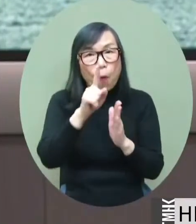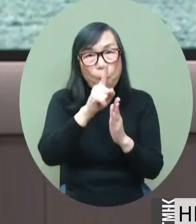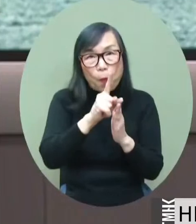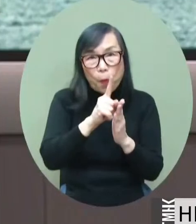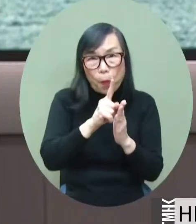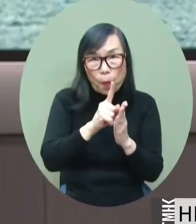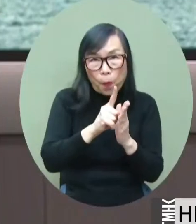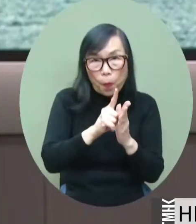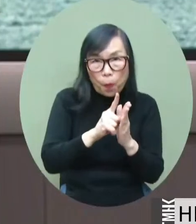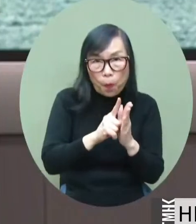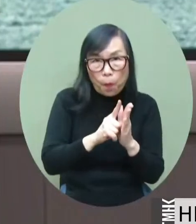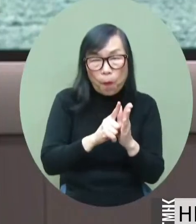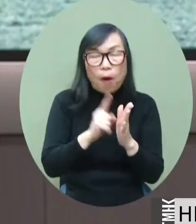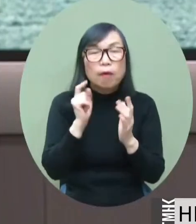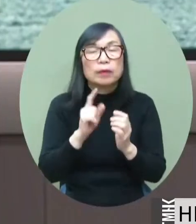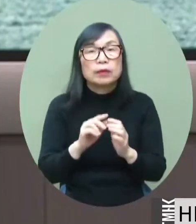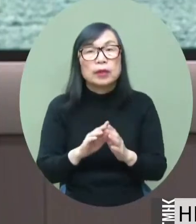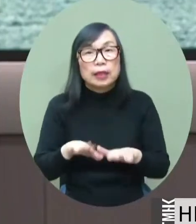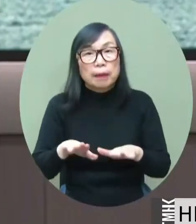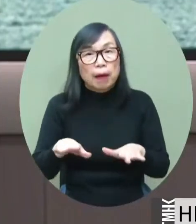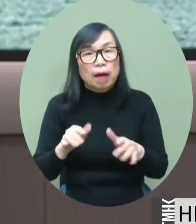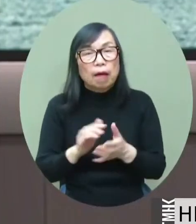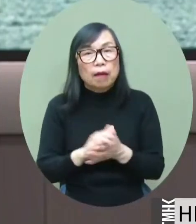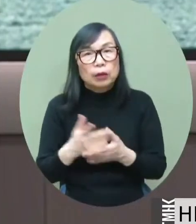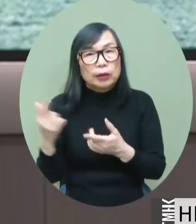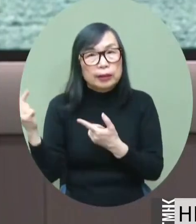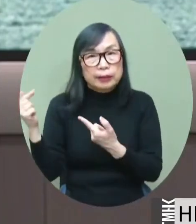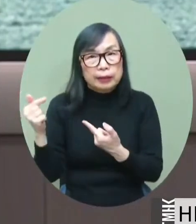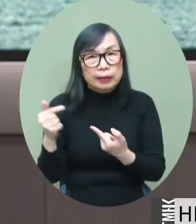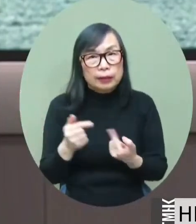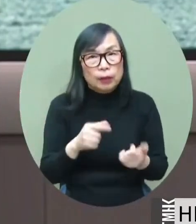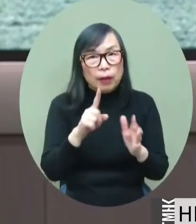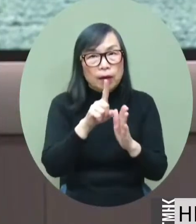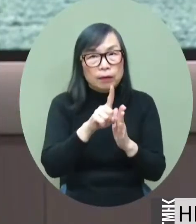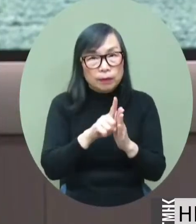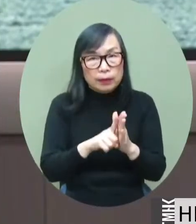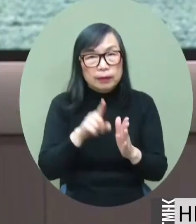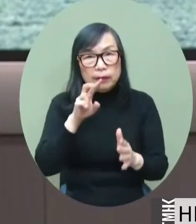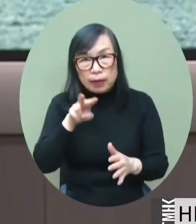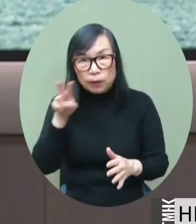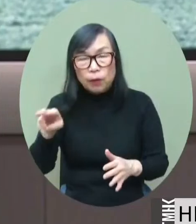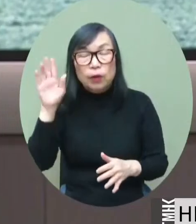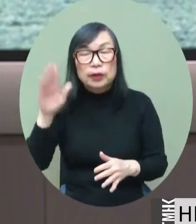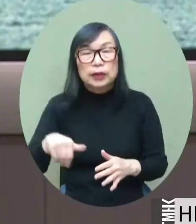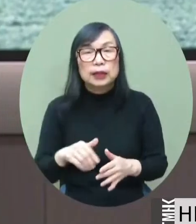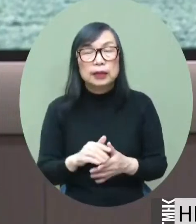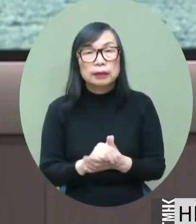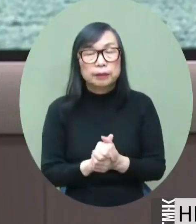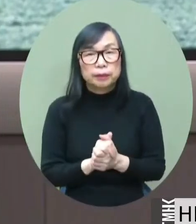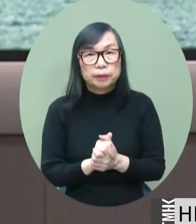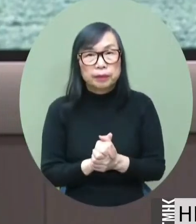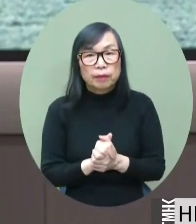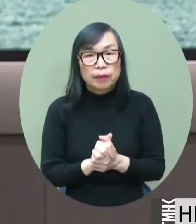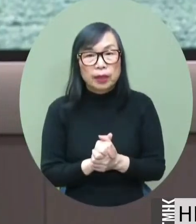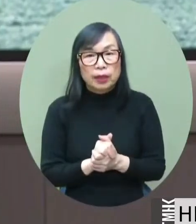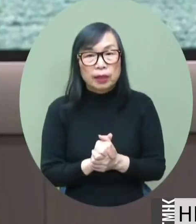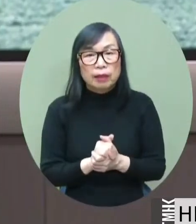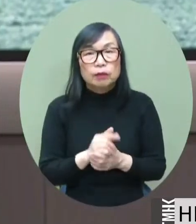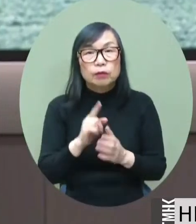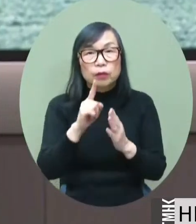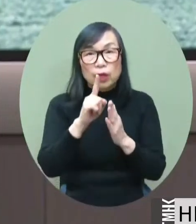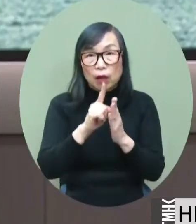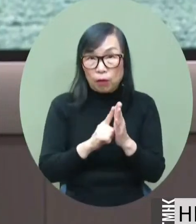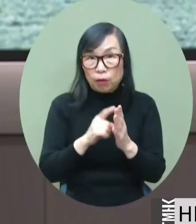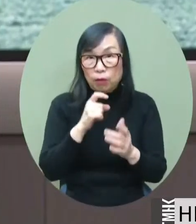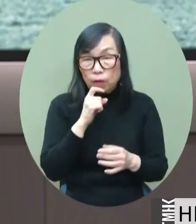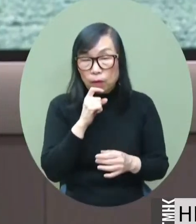there has been a downward trend on the number of infections. Well, this is clear.